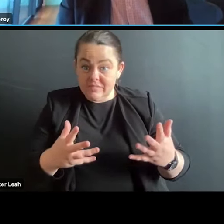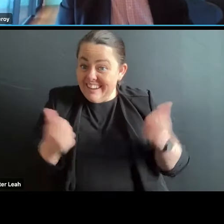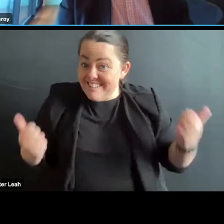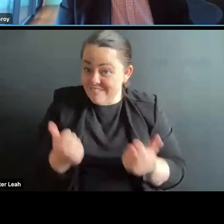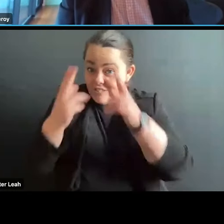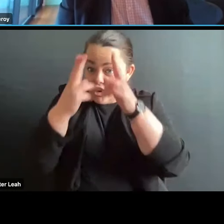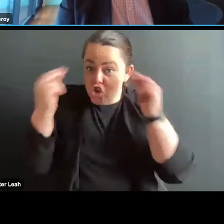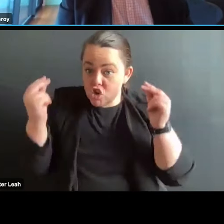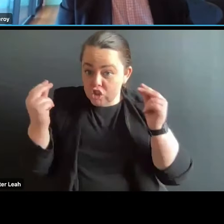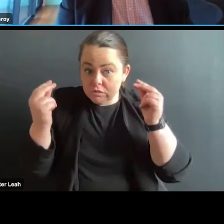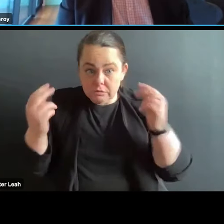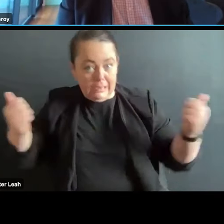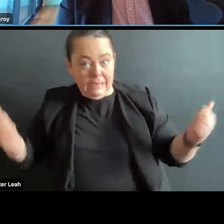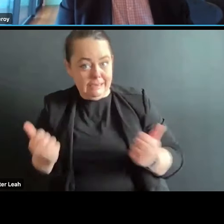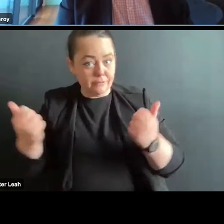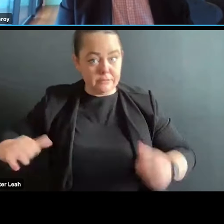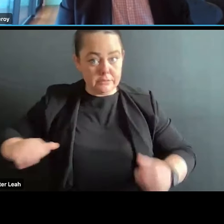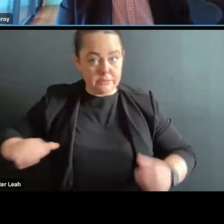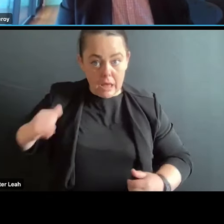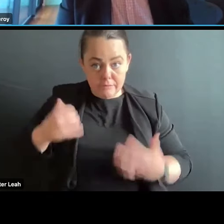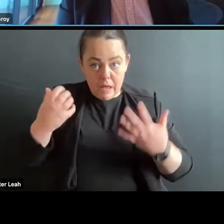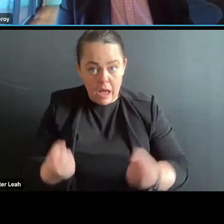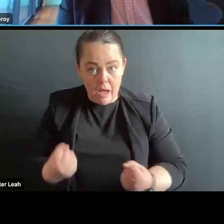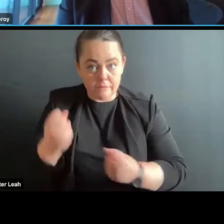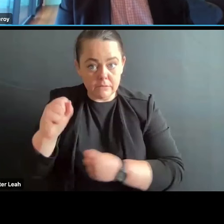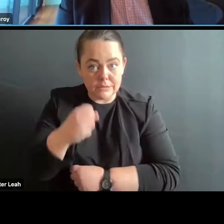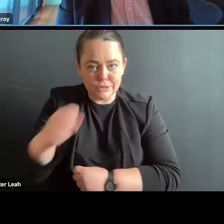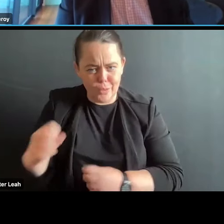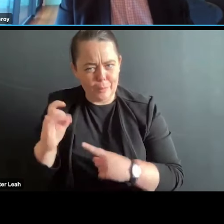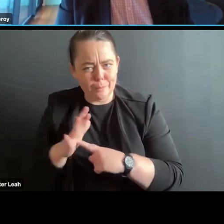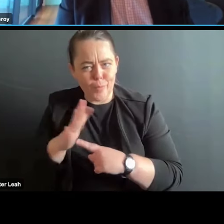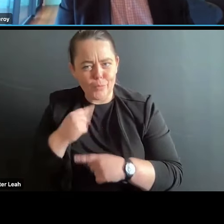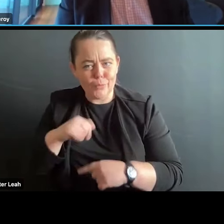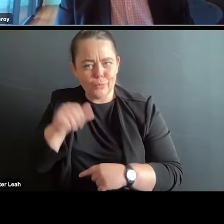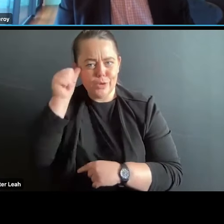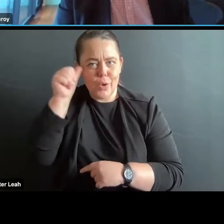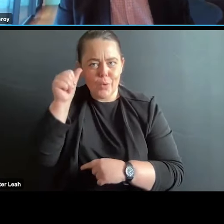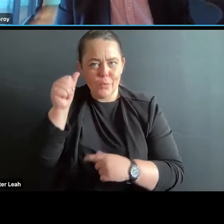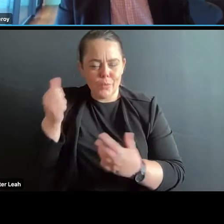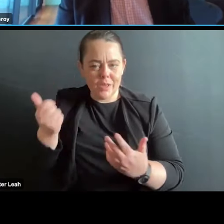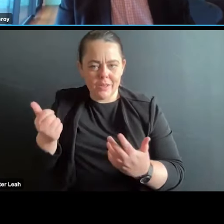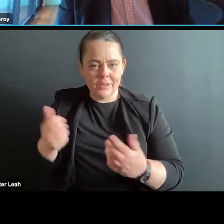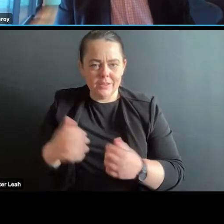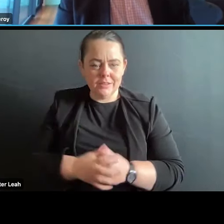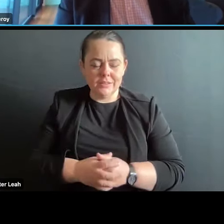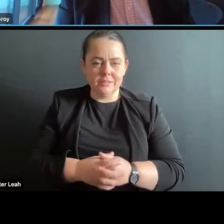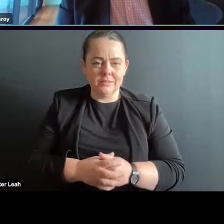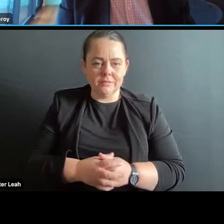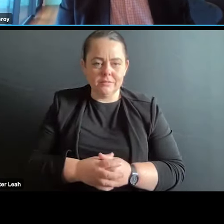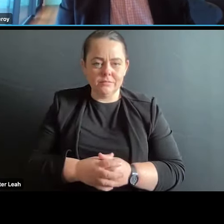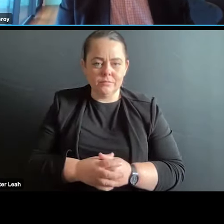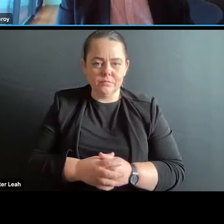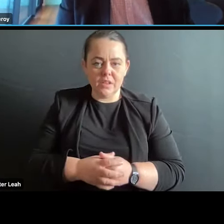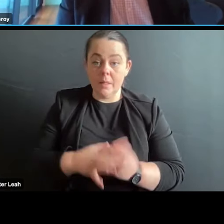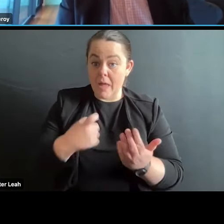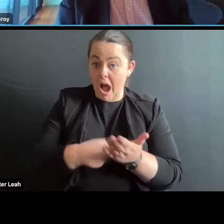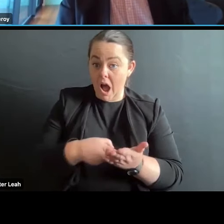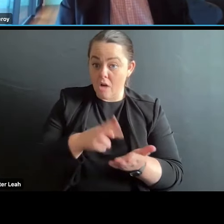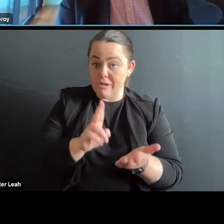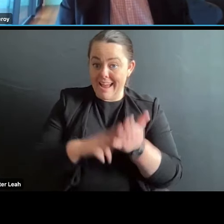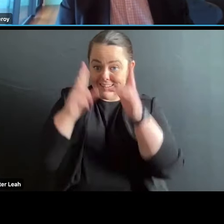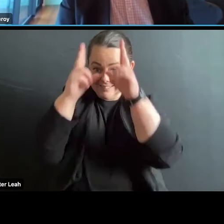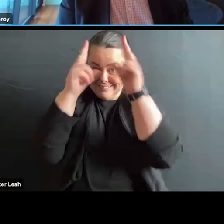and B, in relation to the 24/7 RN hours that's going to be coming